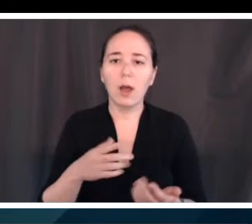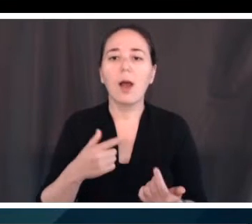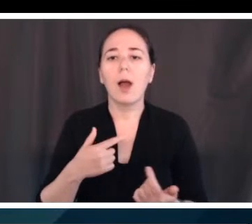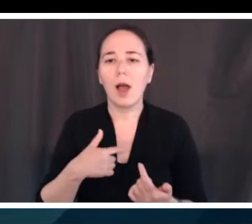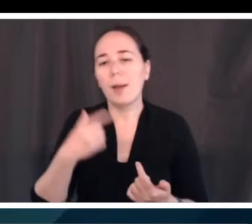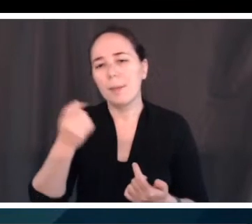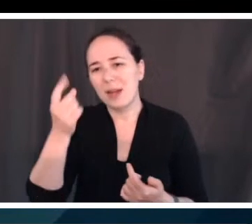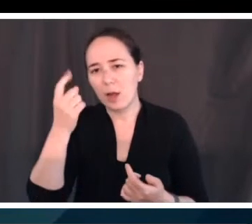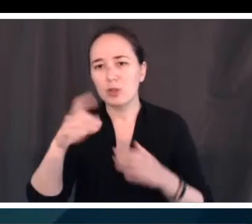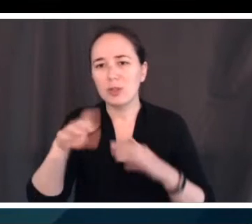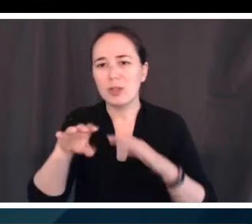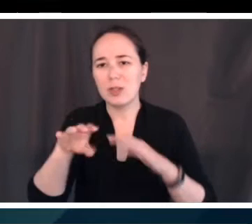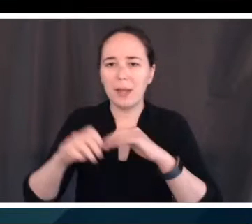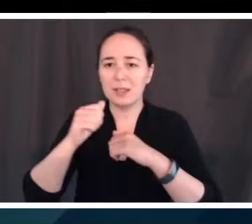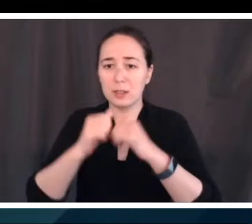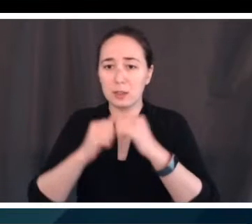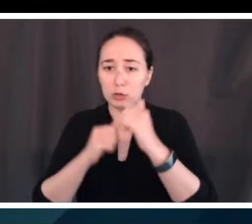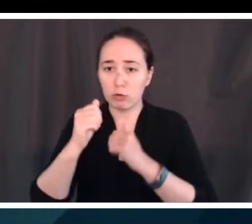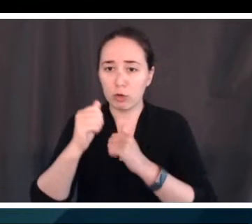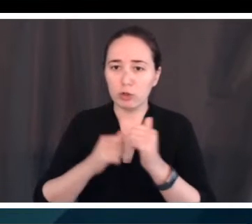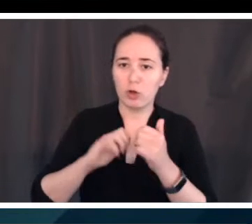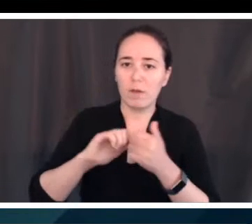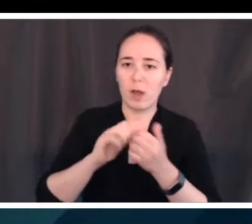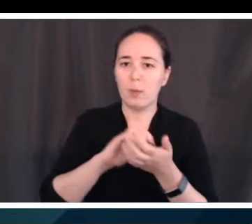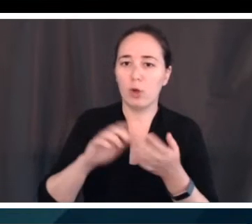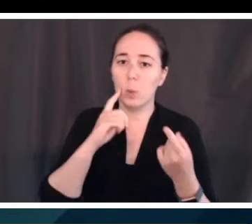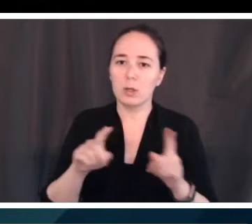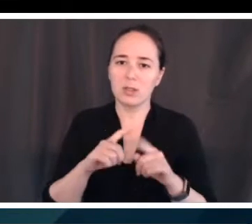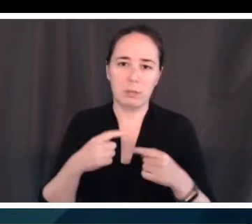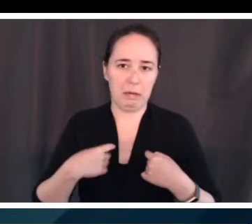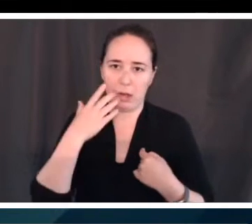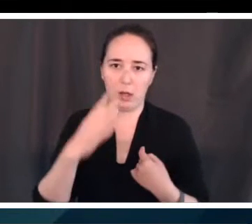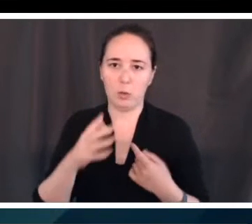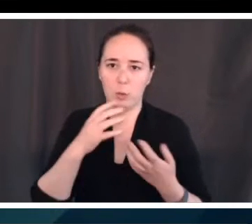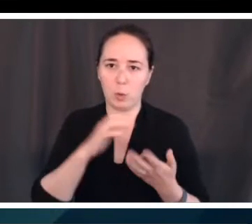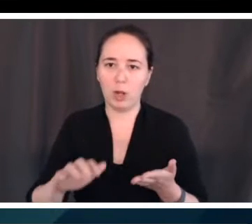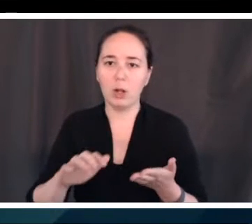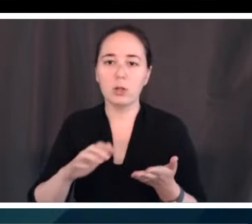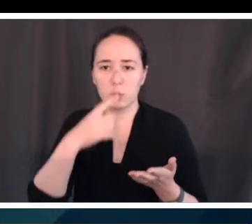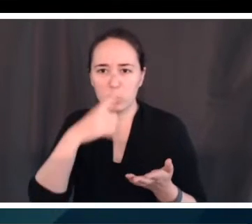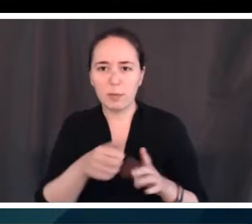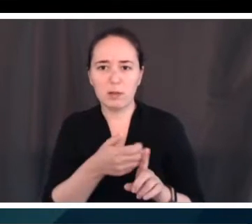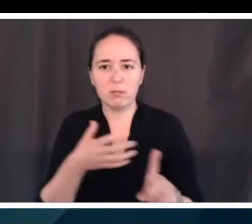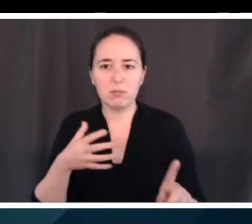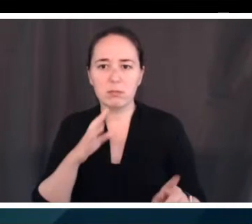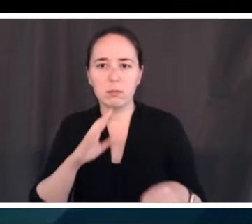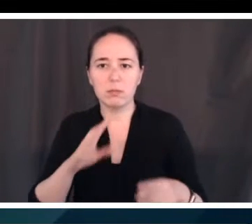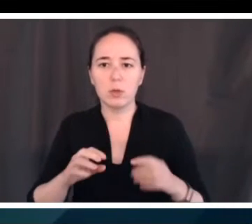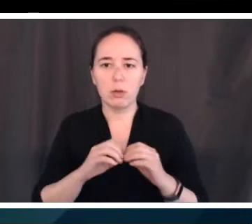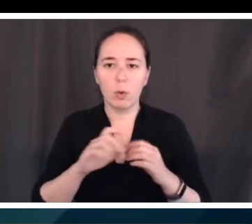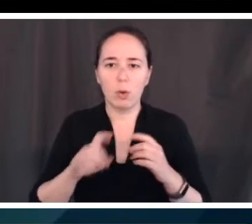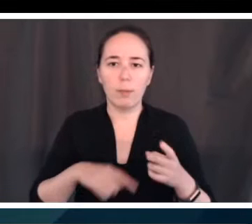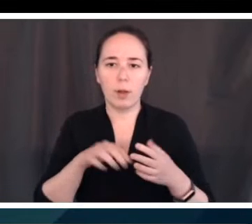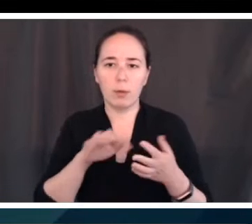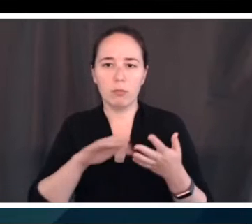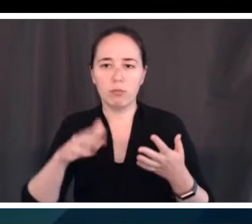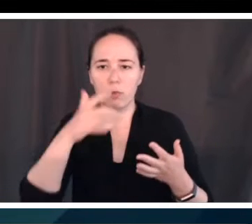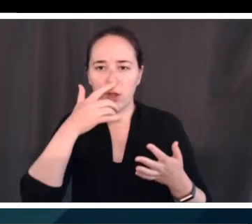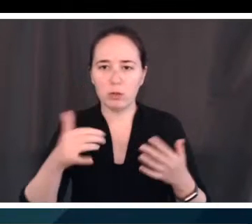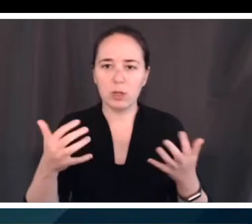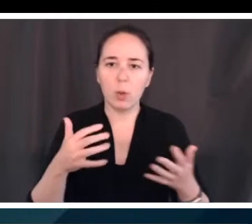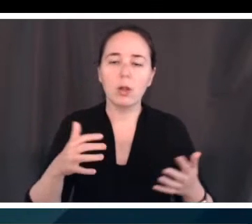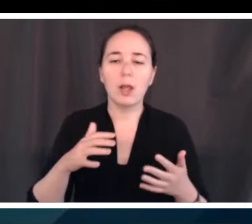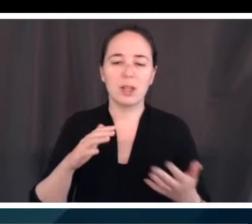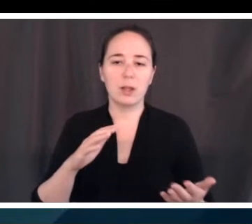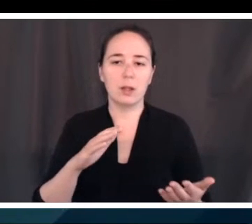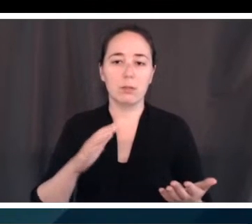say like reading a book in Braille, but can you talk a little bit more? I mean, about what that's like, how it differs, maybe reading music and